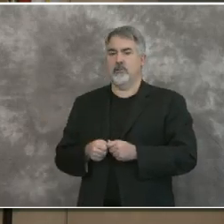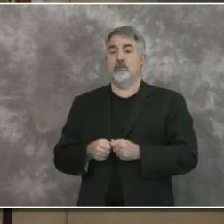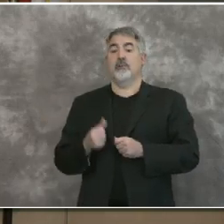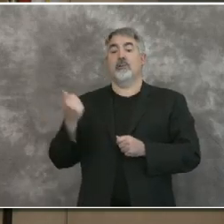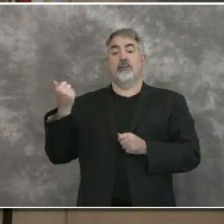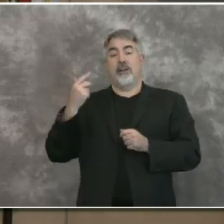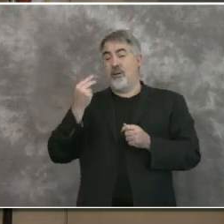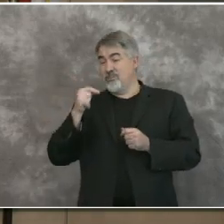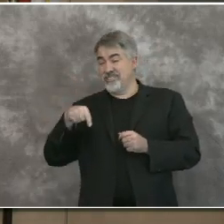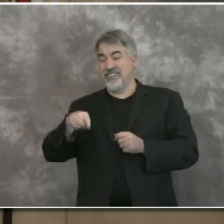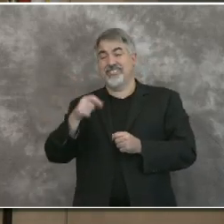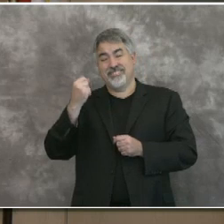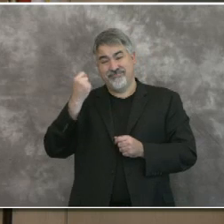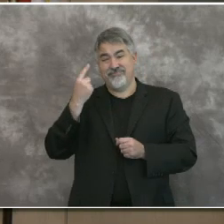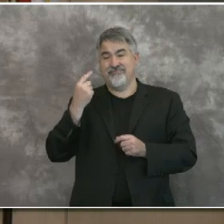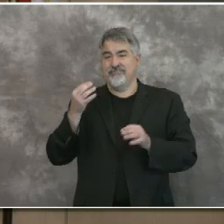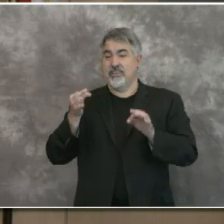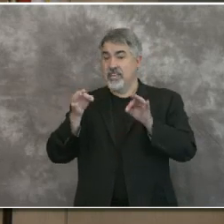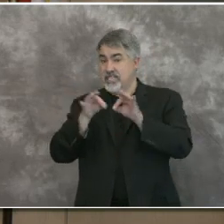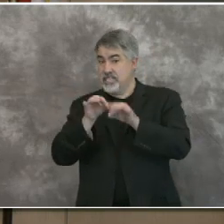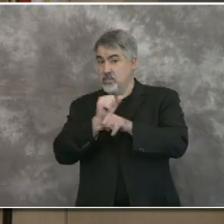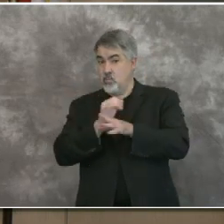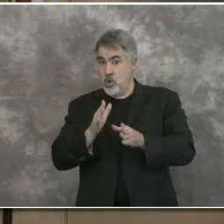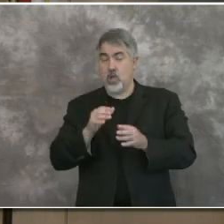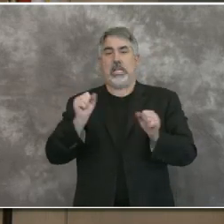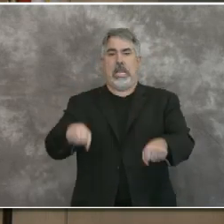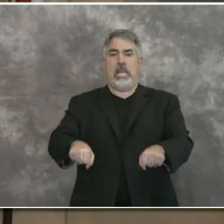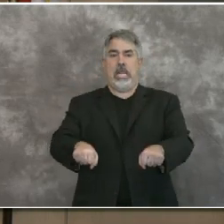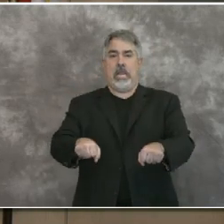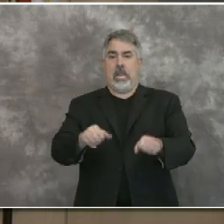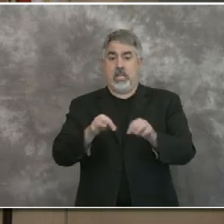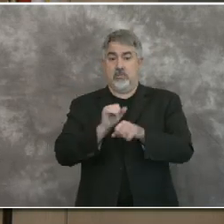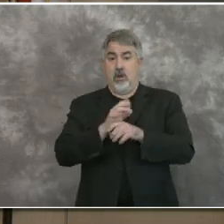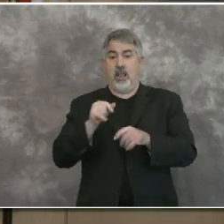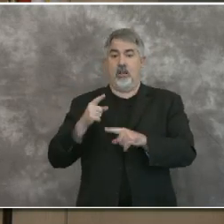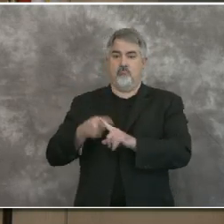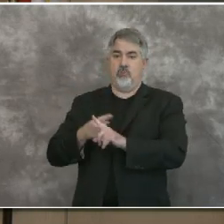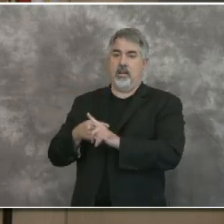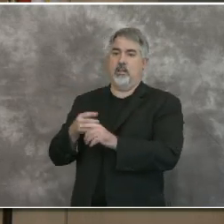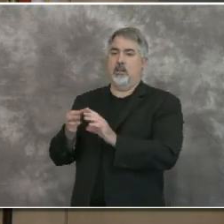essential workers, it is okay, or for an effort that is specifically